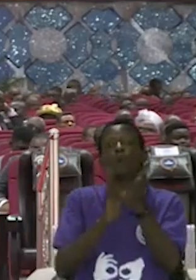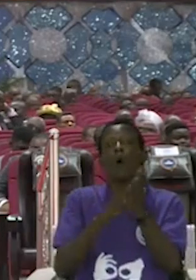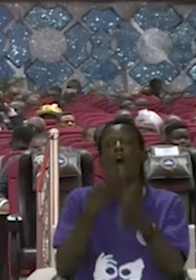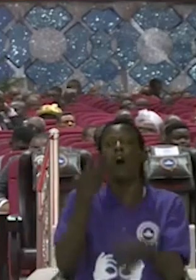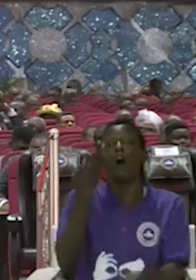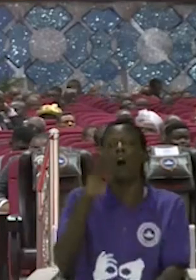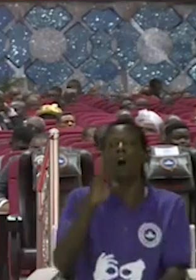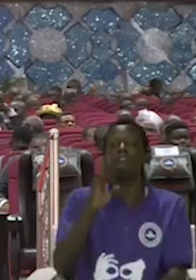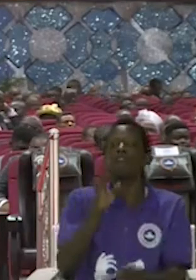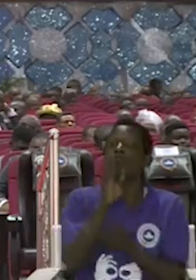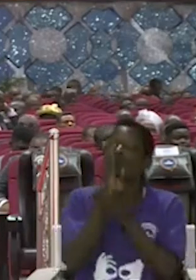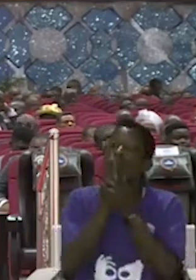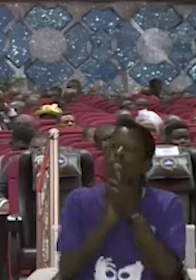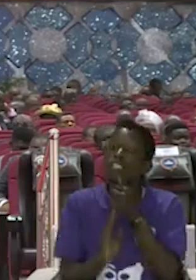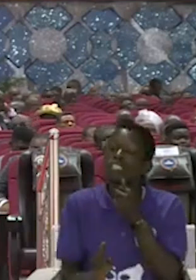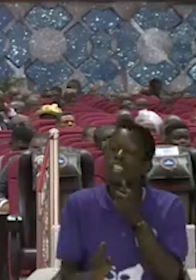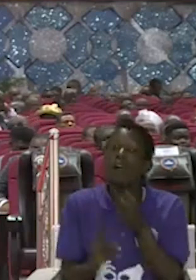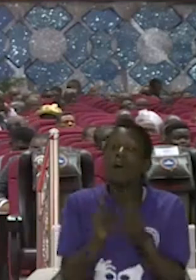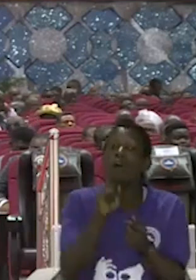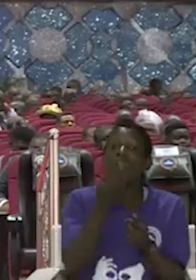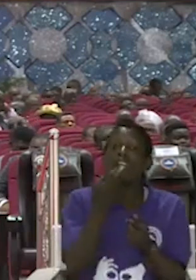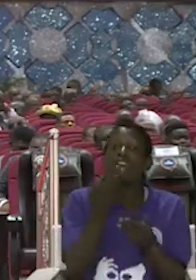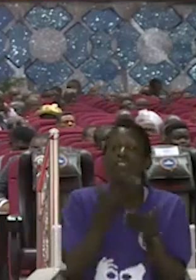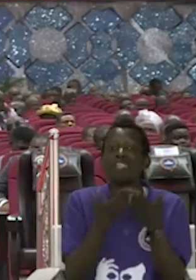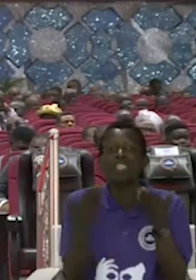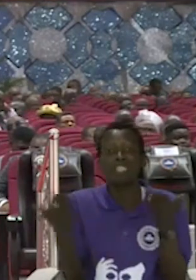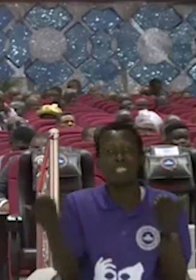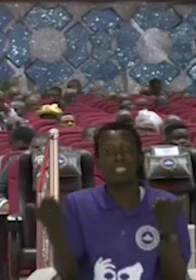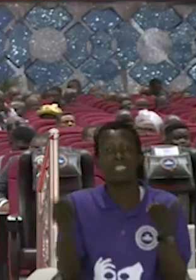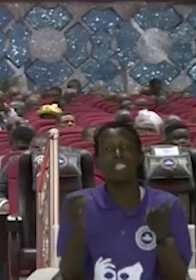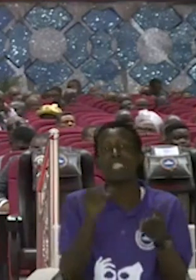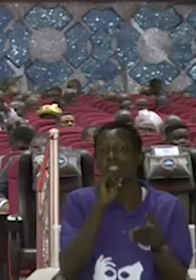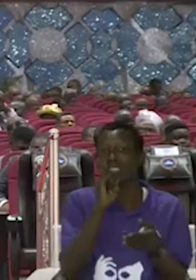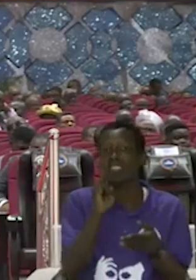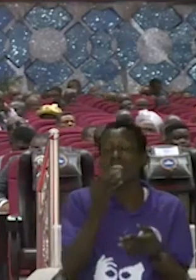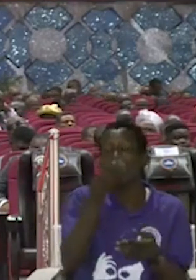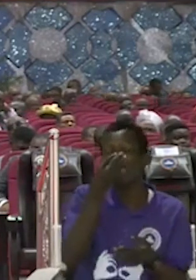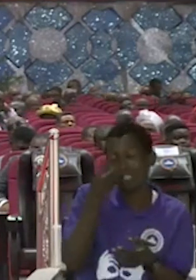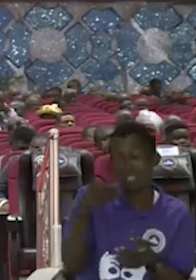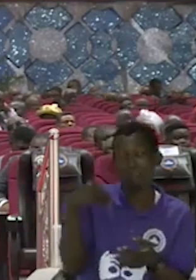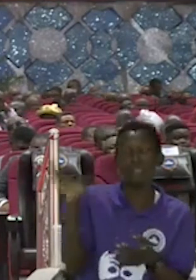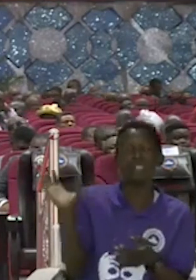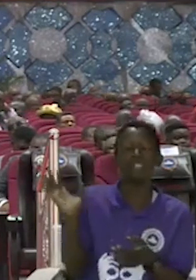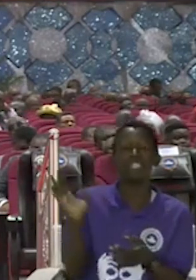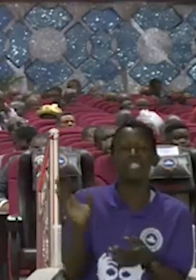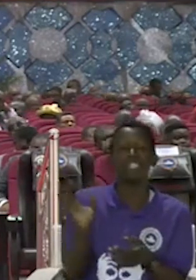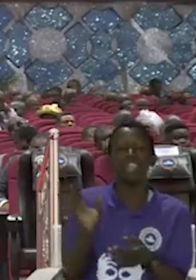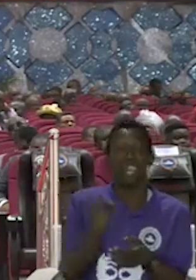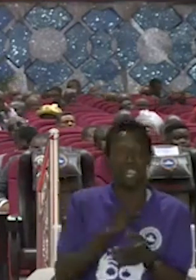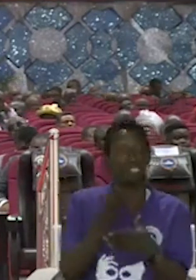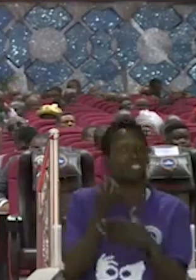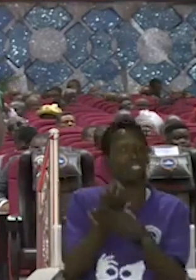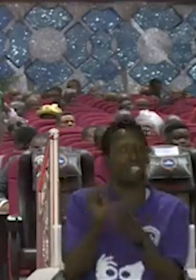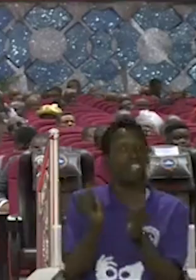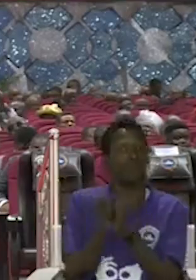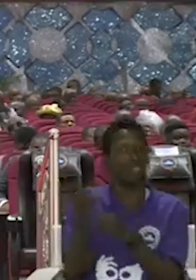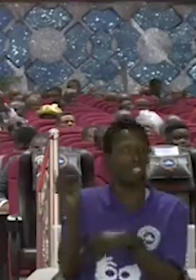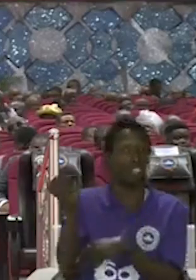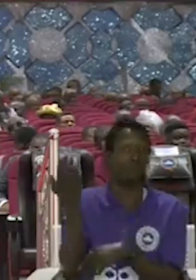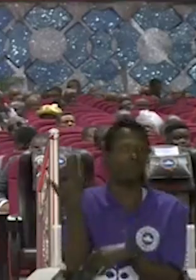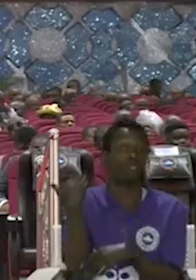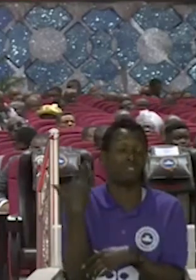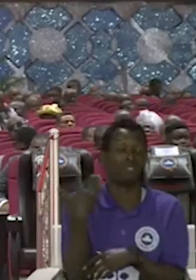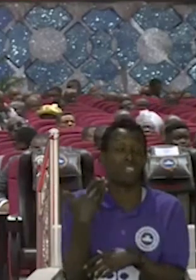one of the things He revealed, and I shared it with those who were around then, is that the